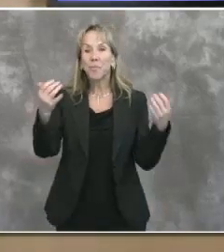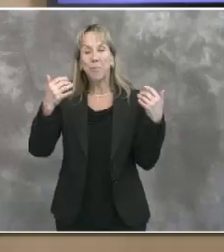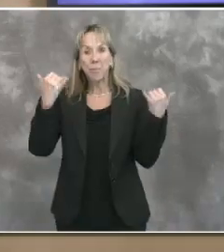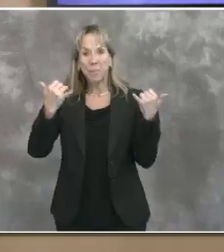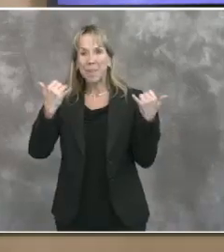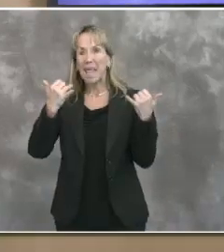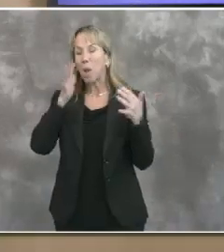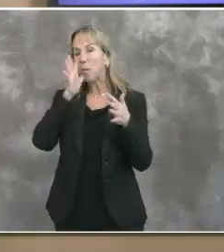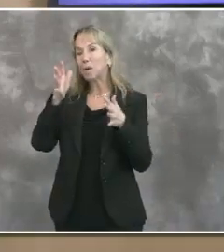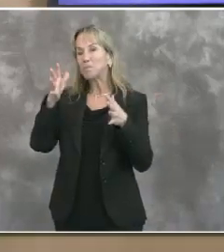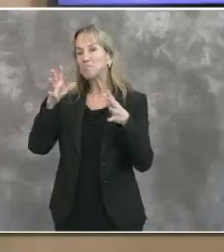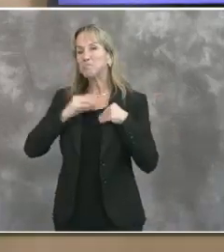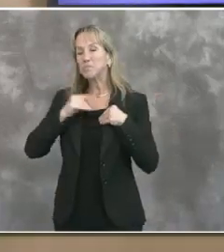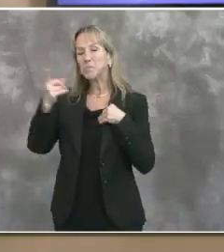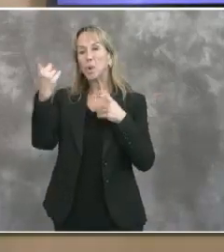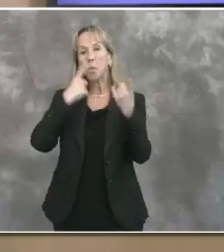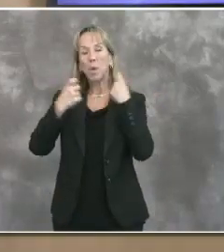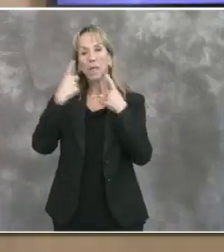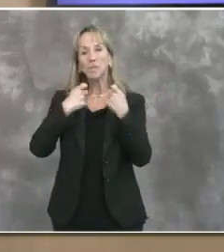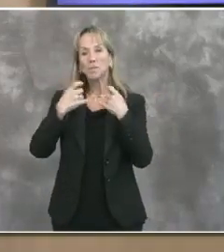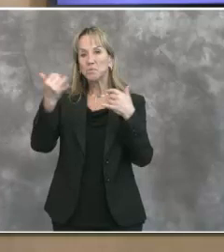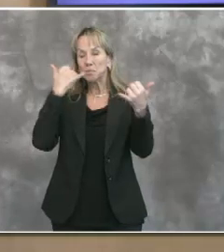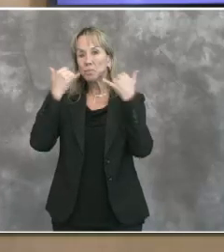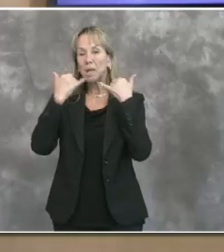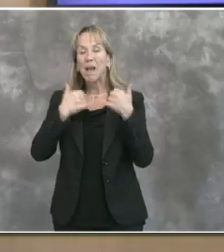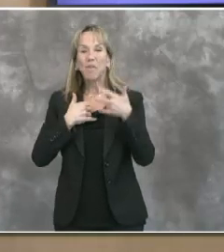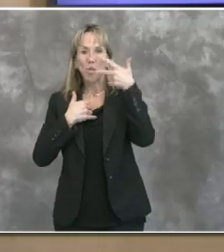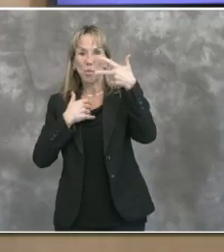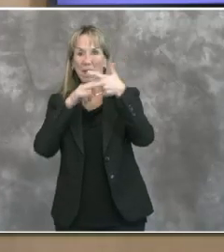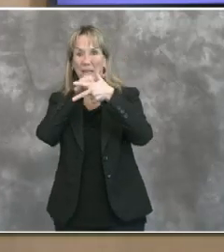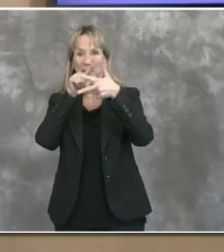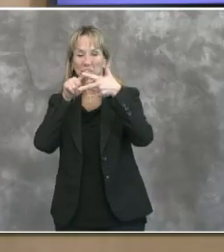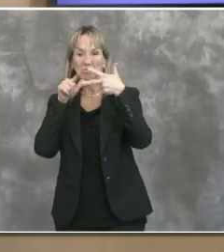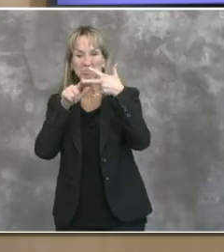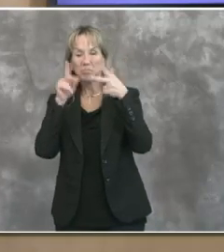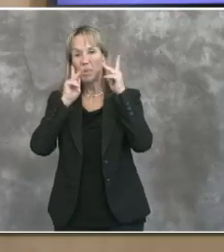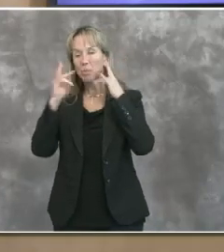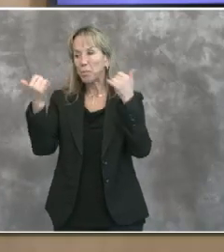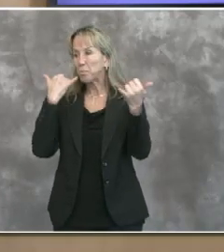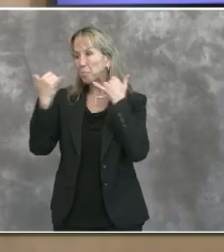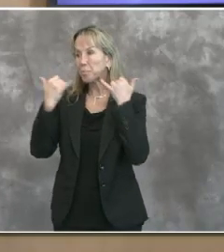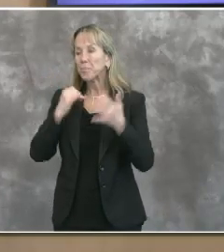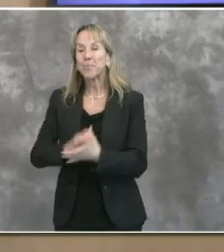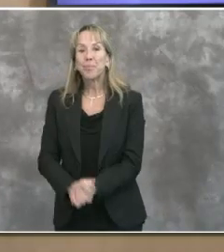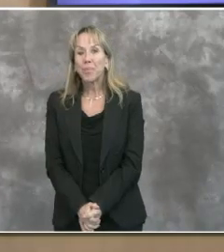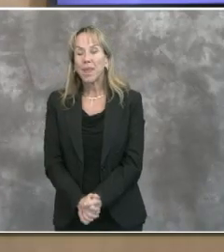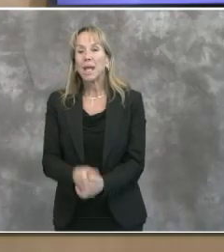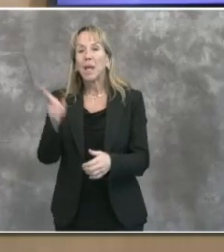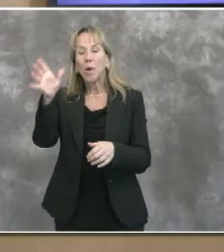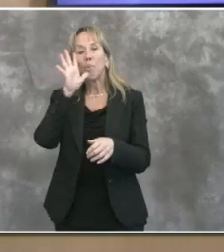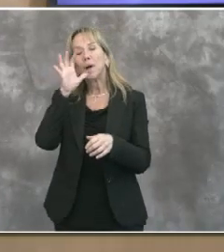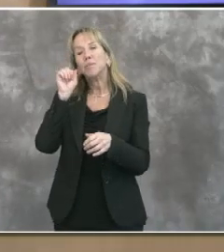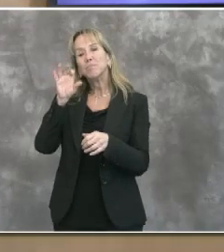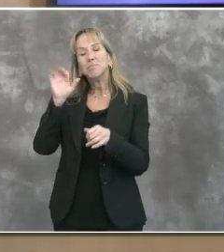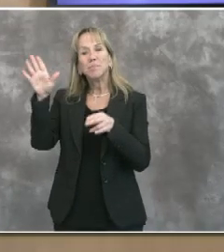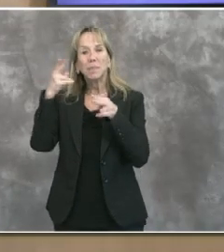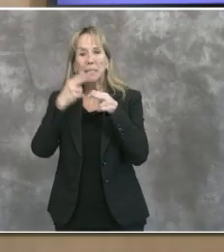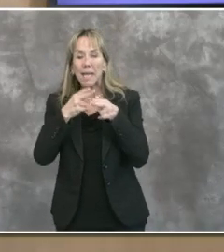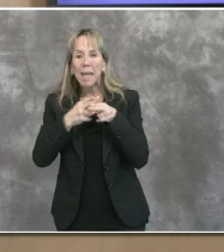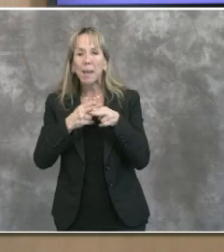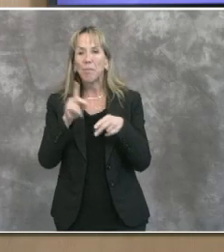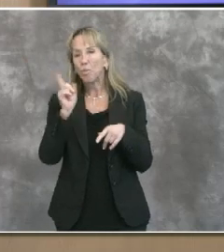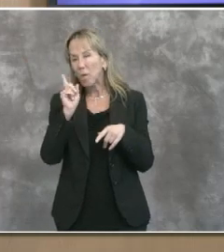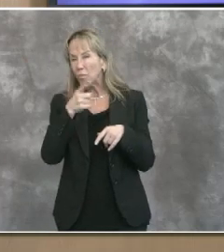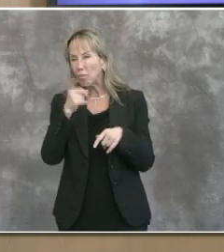We'll go right to the questions. Again, we have 3 calls waiting. If we don't identify by name and by outlet, please